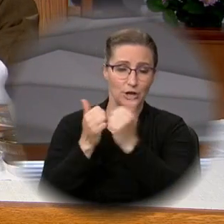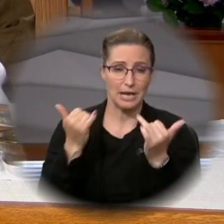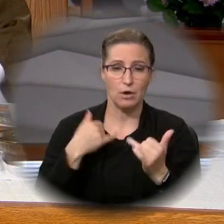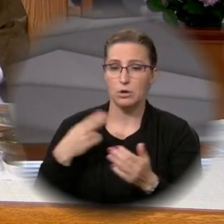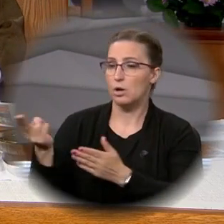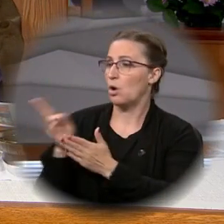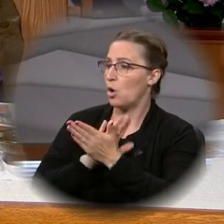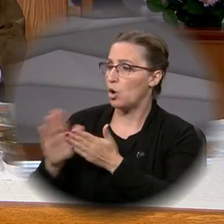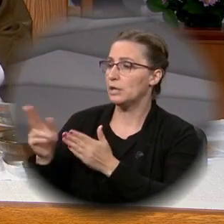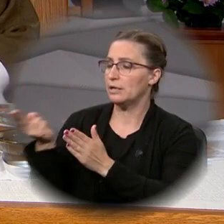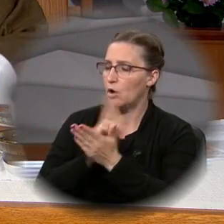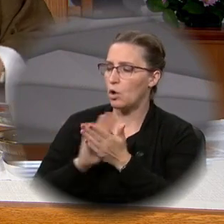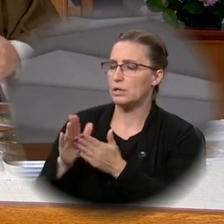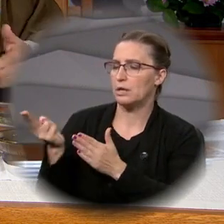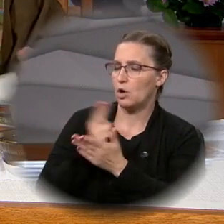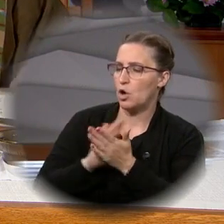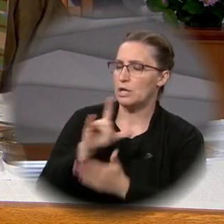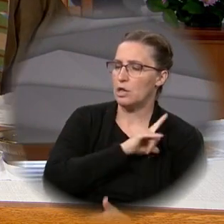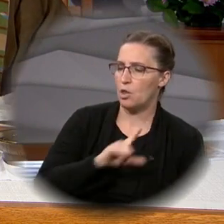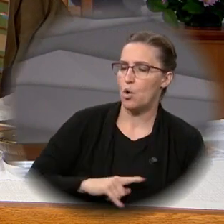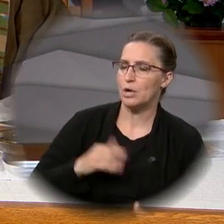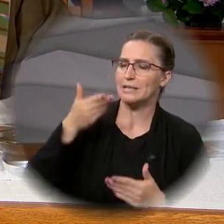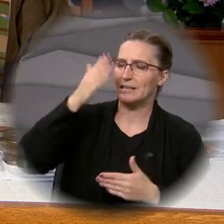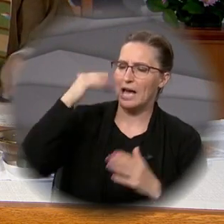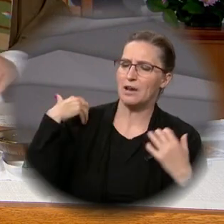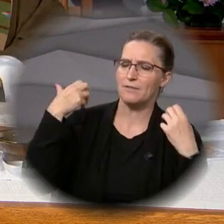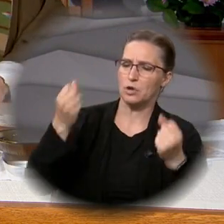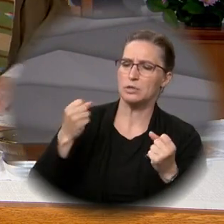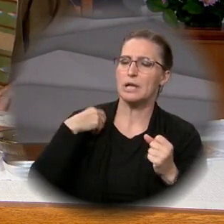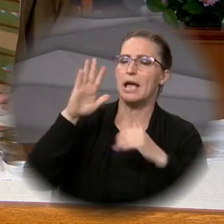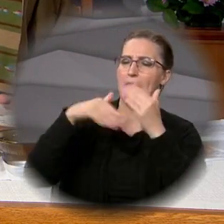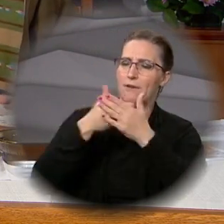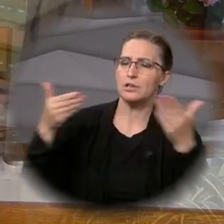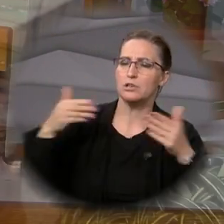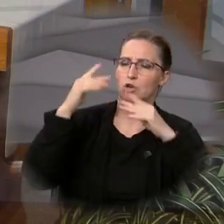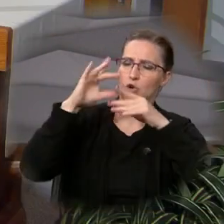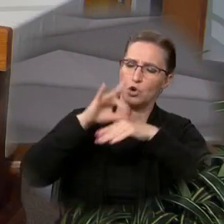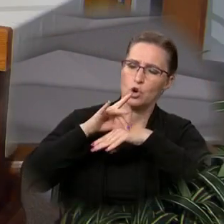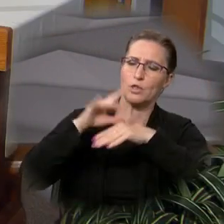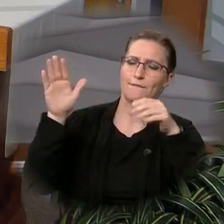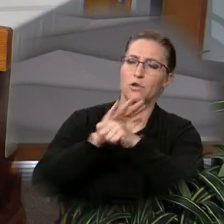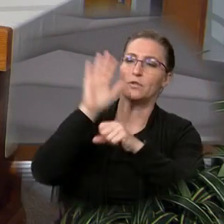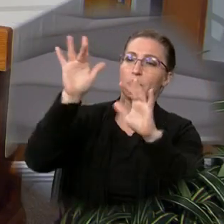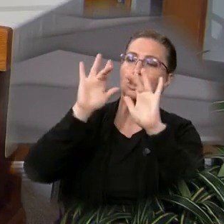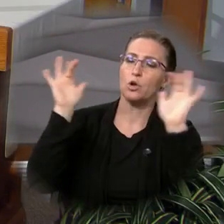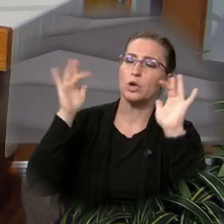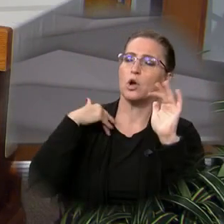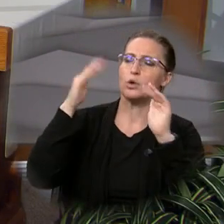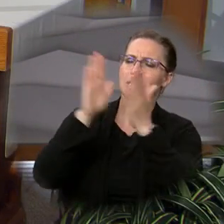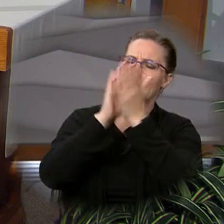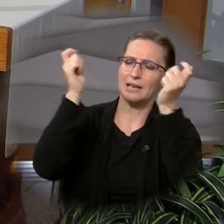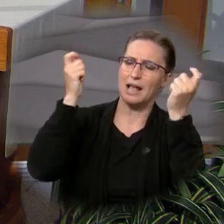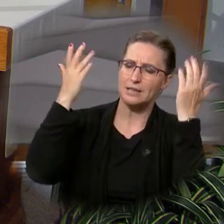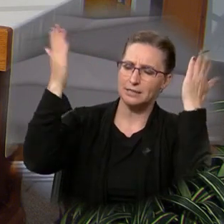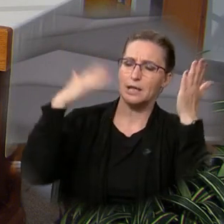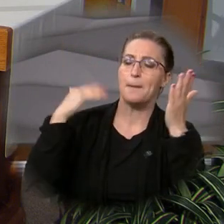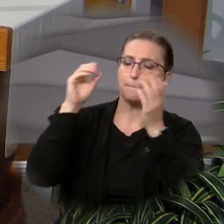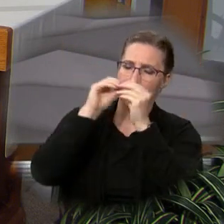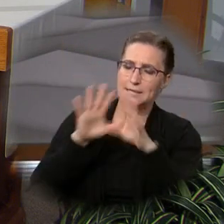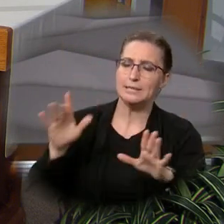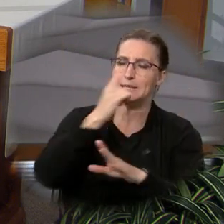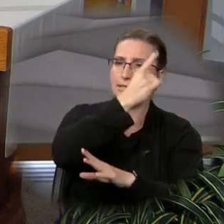Holy, holy, holy, holy Lord, God of hosts, heaven and earth are full of your glory. Hosanna in the